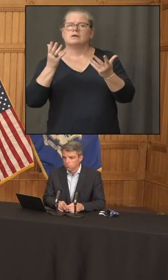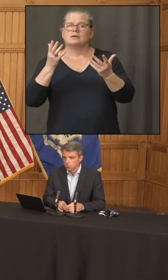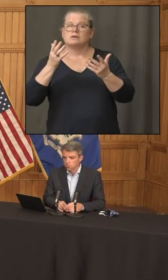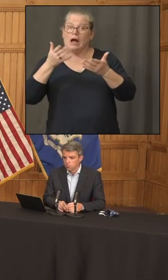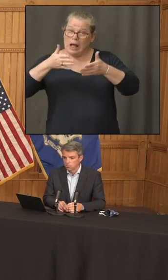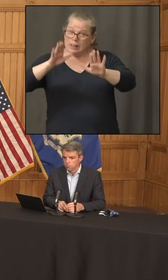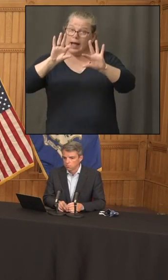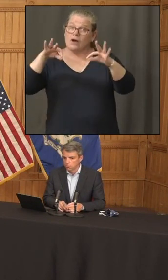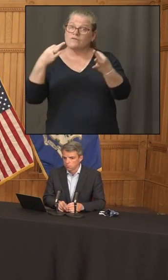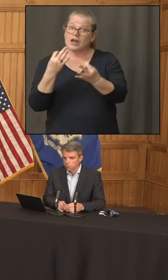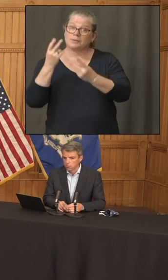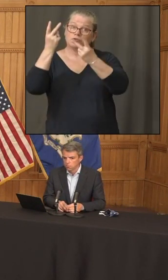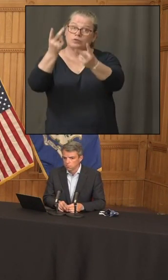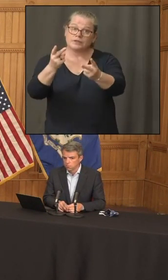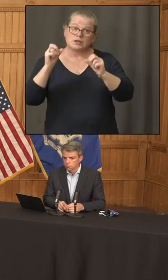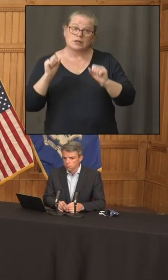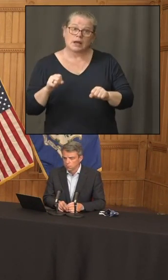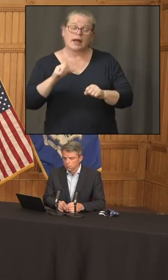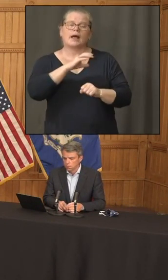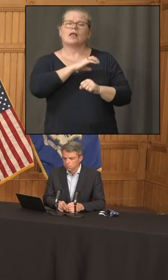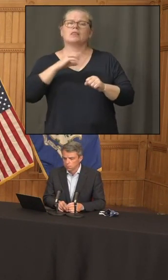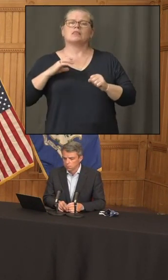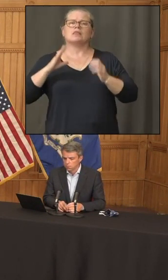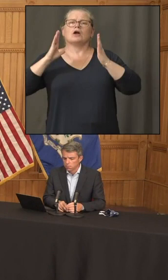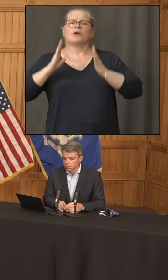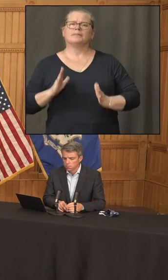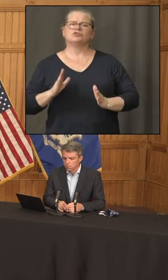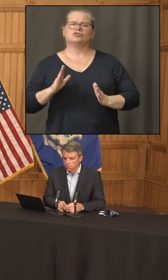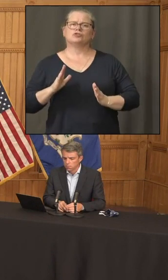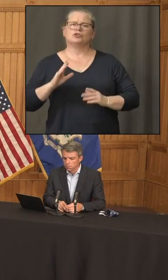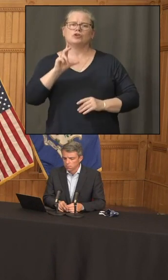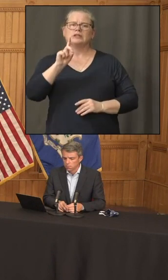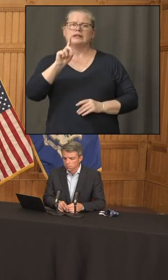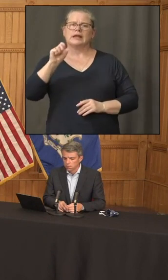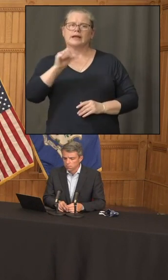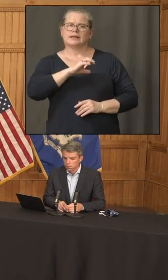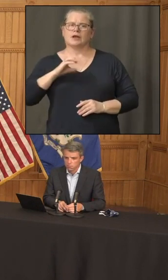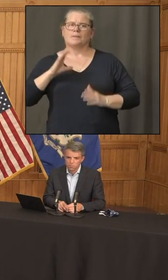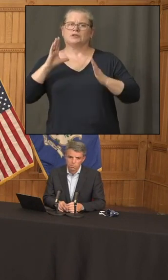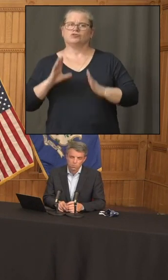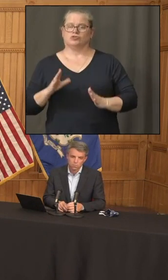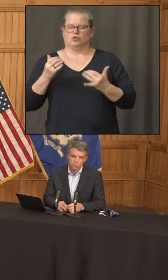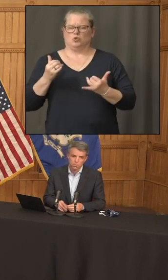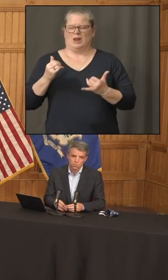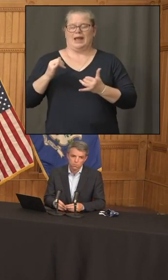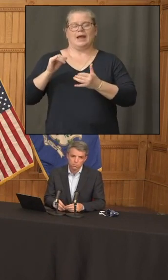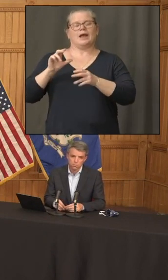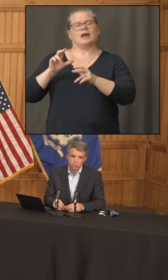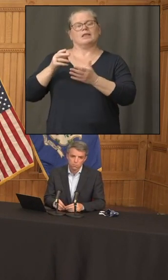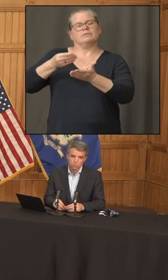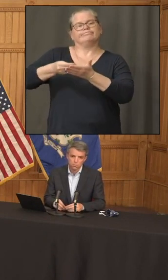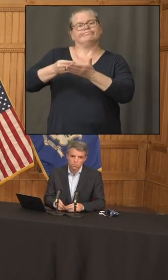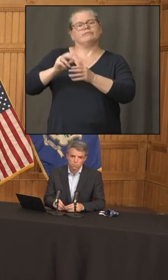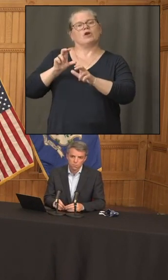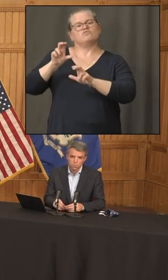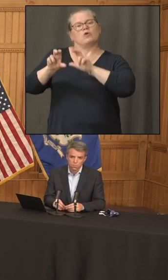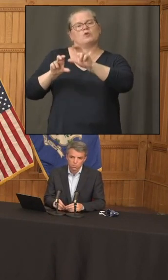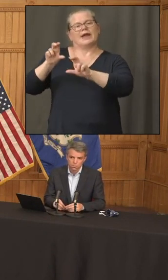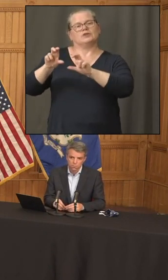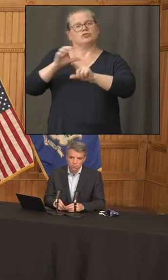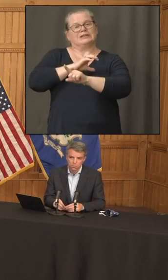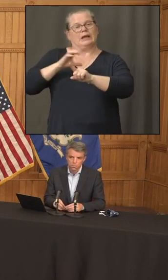Commissioner Griffin was on the DSS commissioner told the Appropriations Committee today that CDS was working